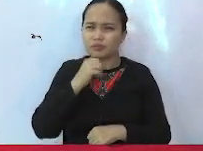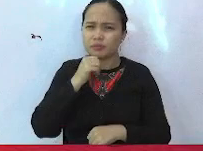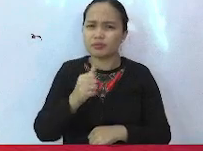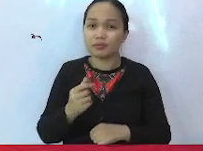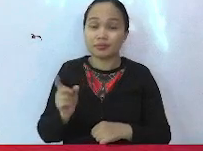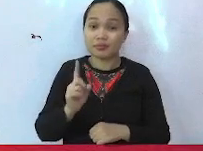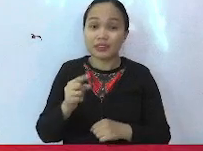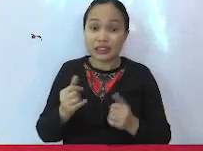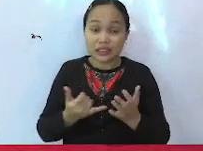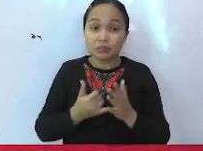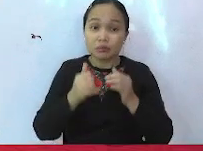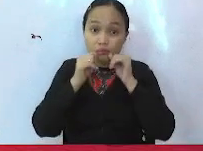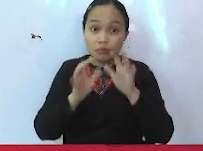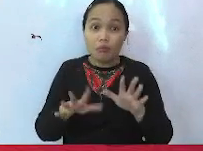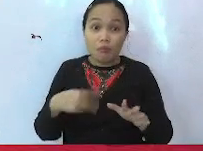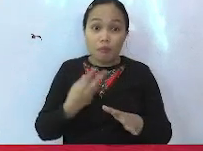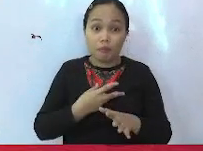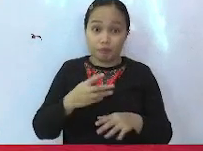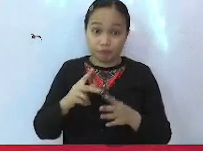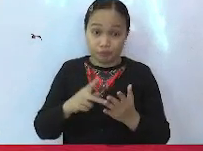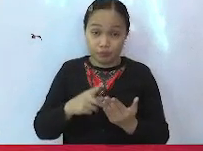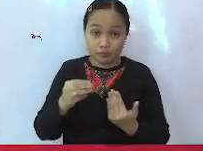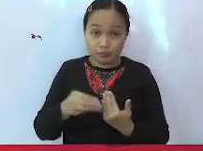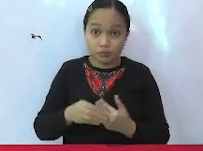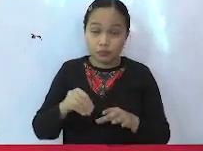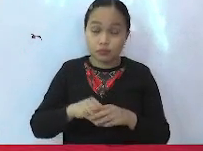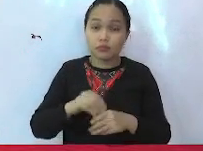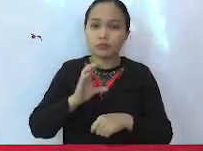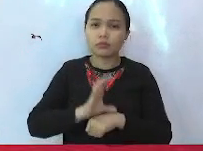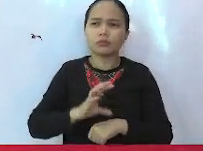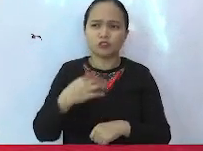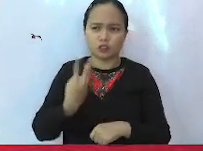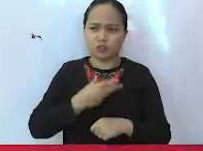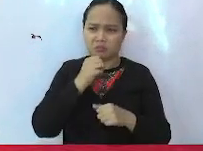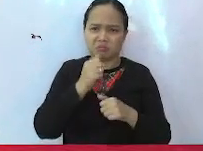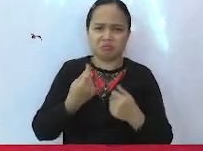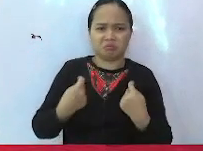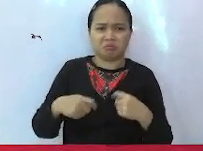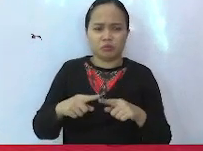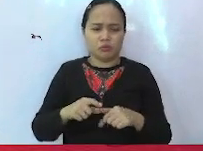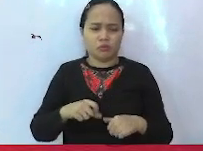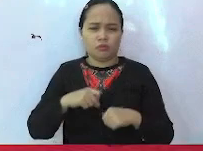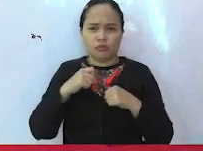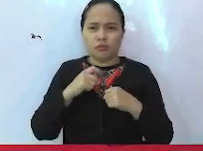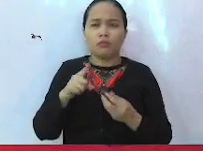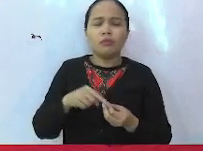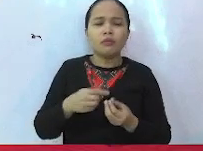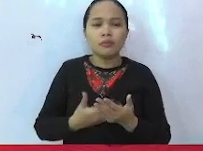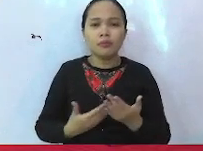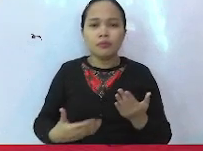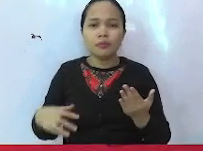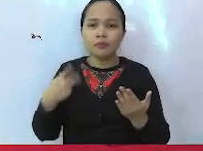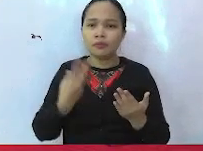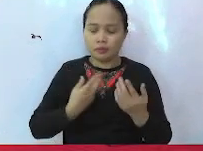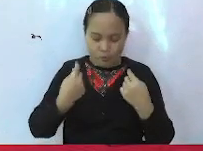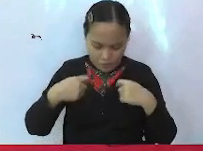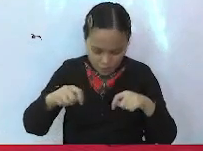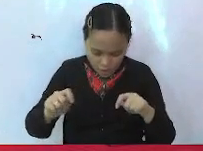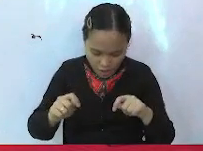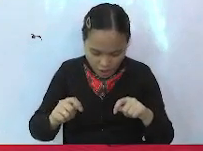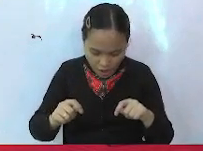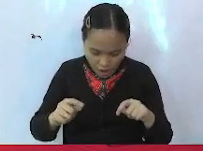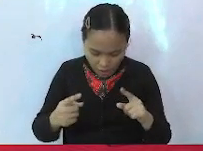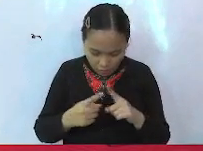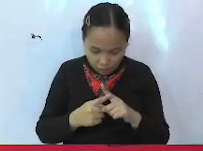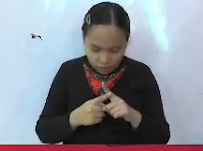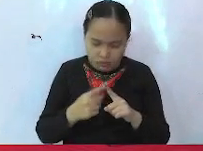blessing that we have this program for our church. You know, we're not trying to brag on this. I was telling them, we're not trying to brag on this. And we're not trying